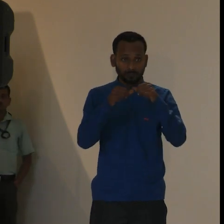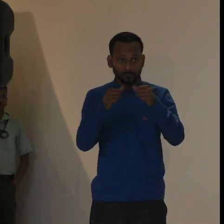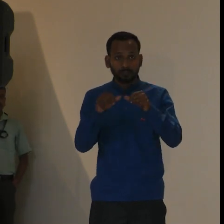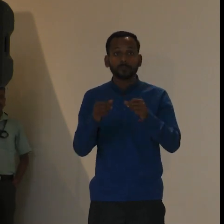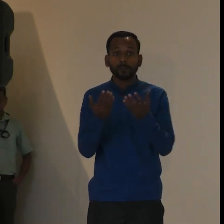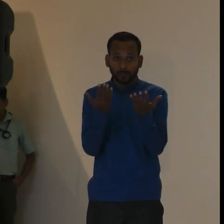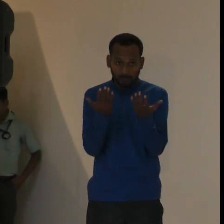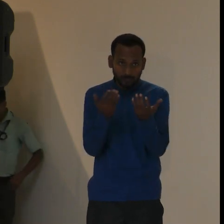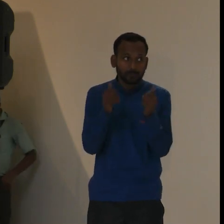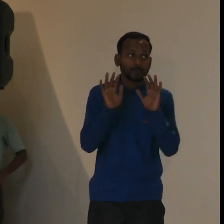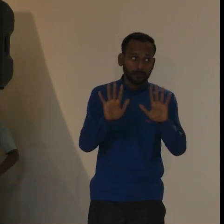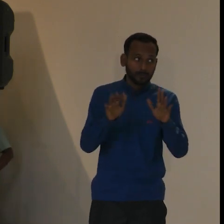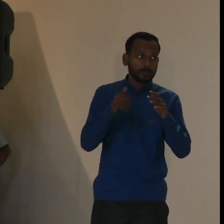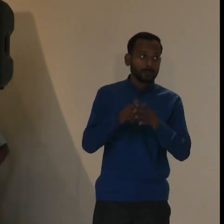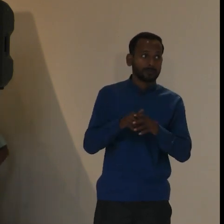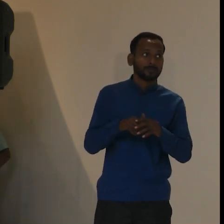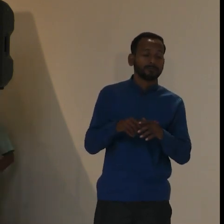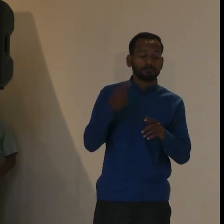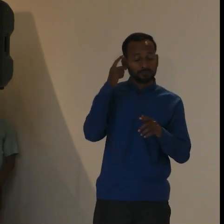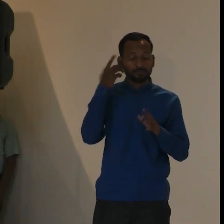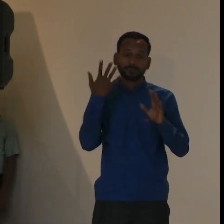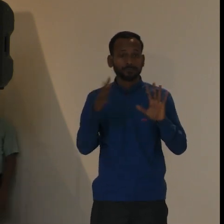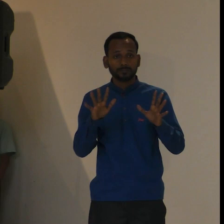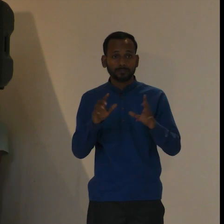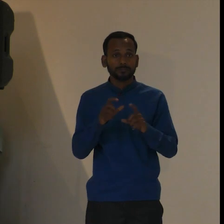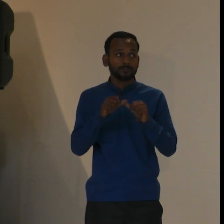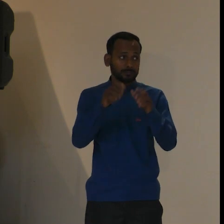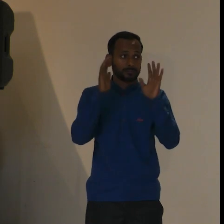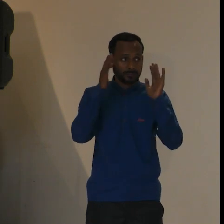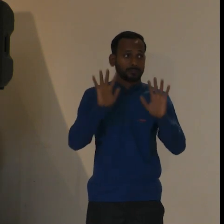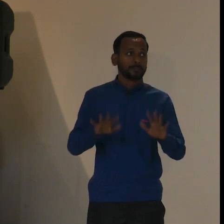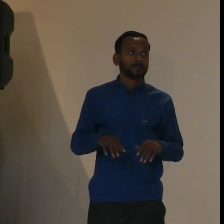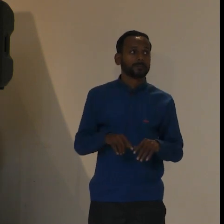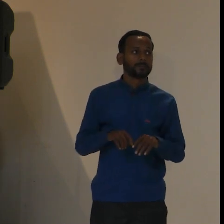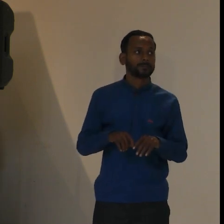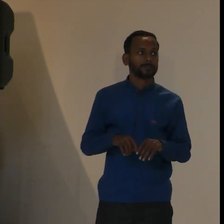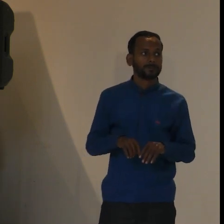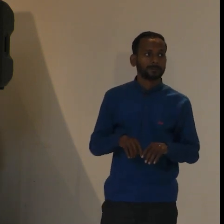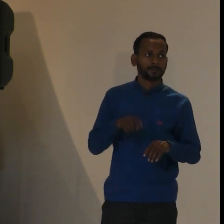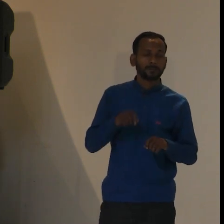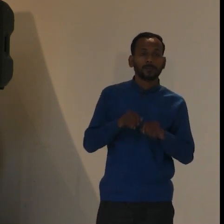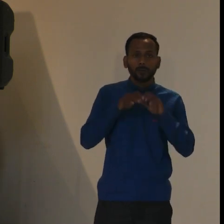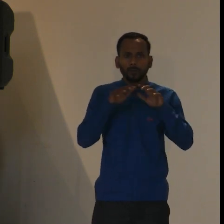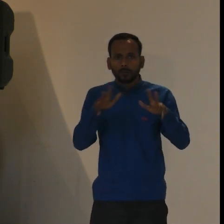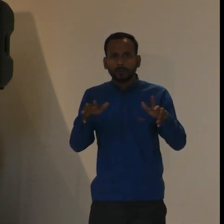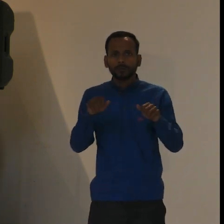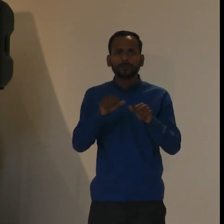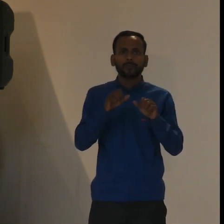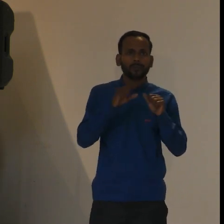as possible. We don't know. We don't know, right? Yeah. What about you? For me, accessibility in